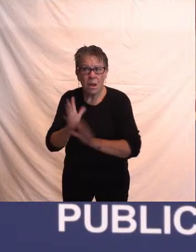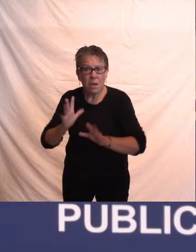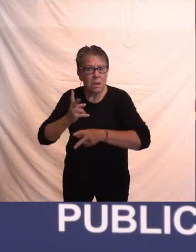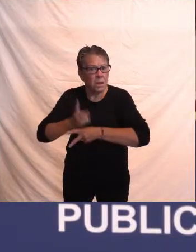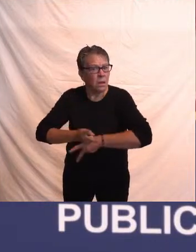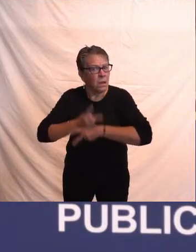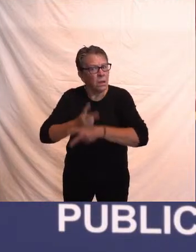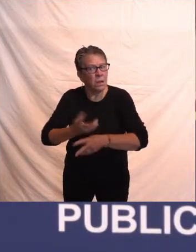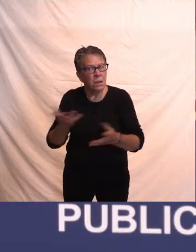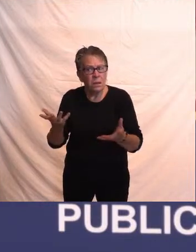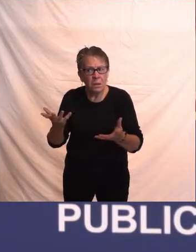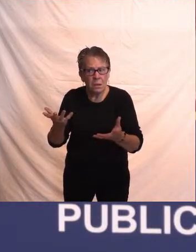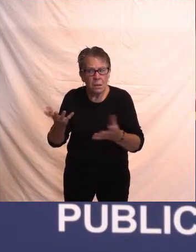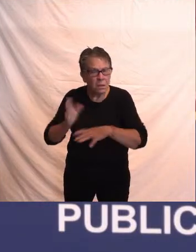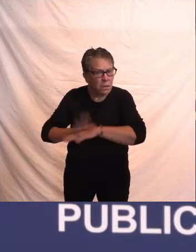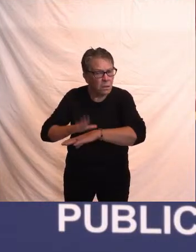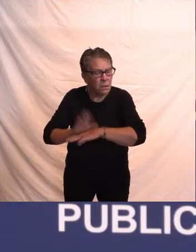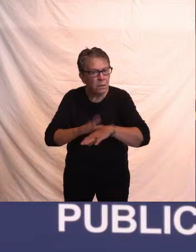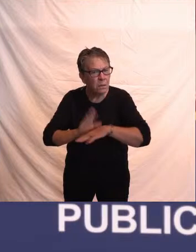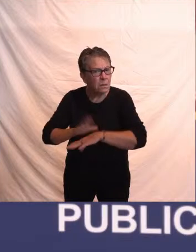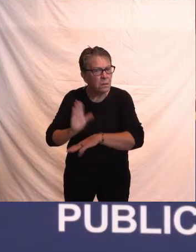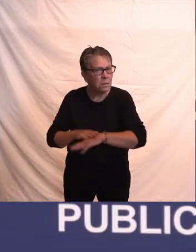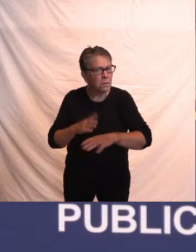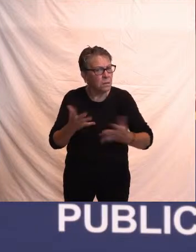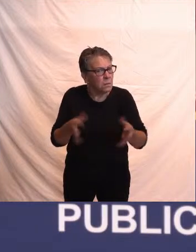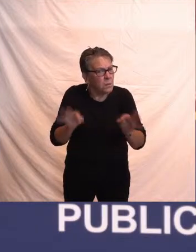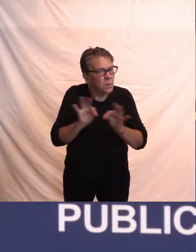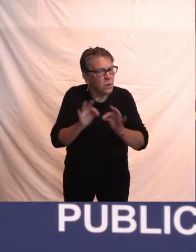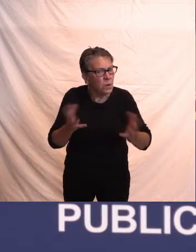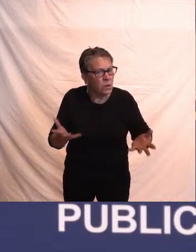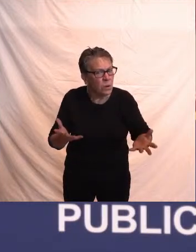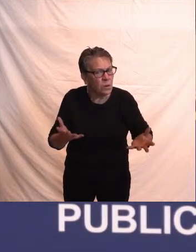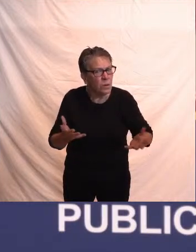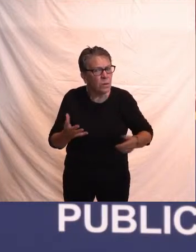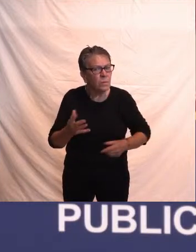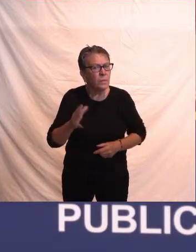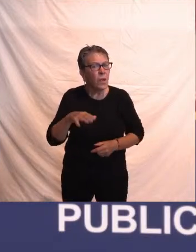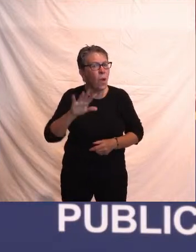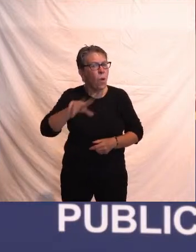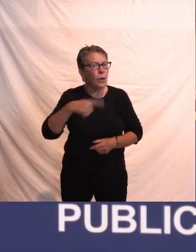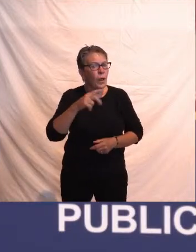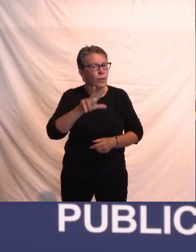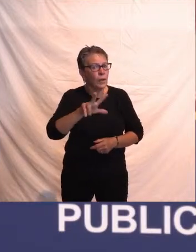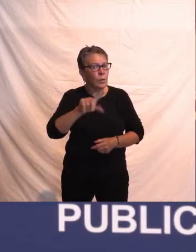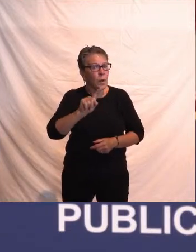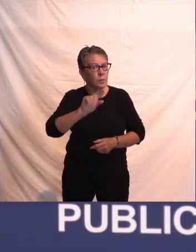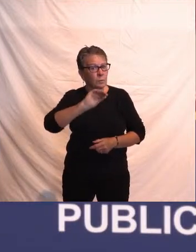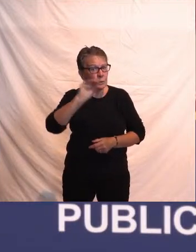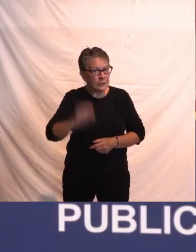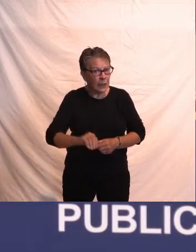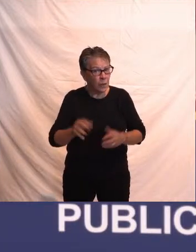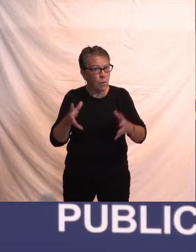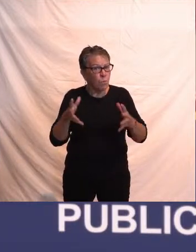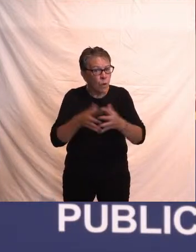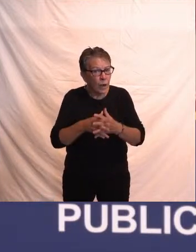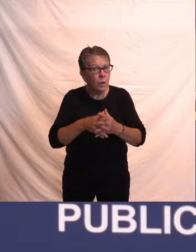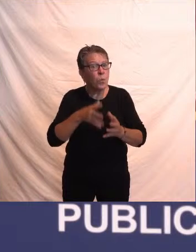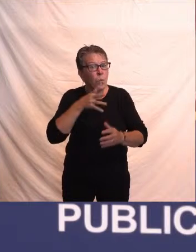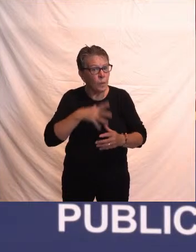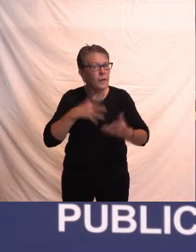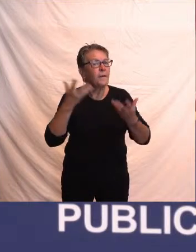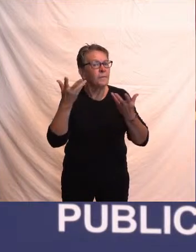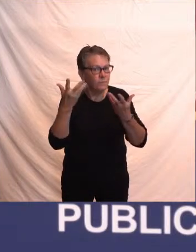data, only 31% of pregnant individuals in the United States have been vaccinated against